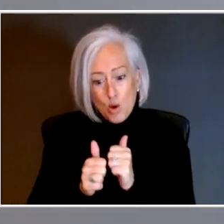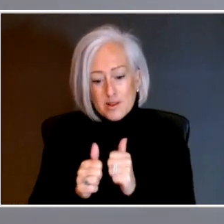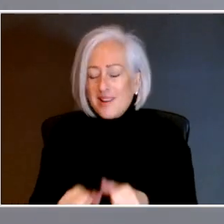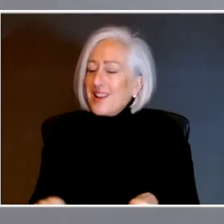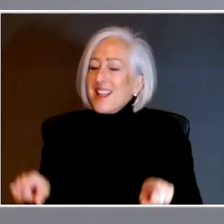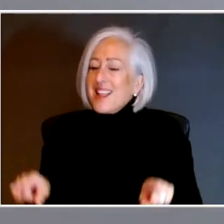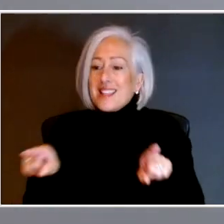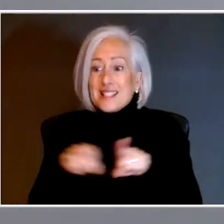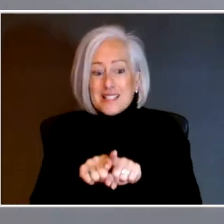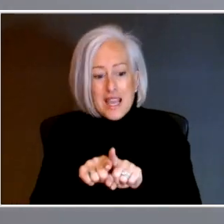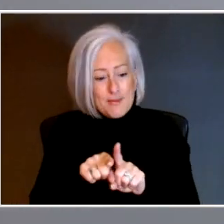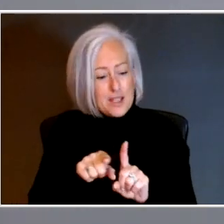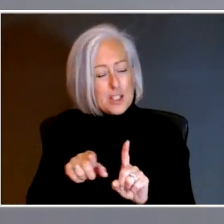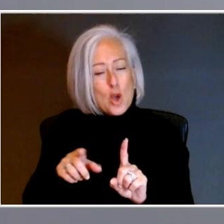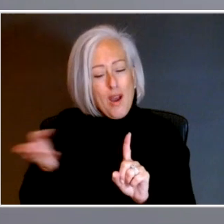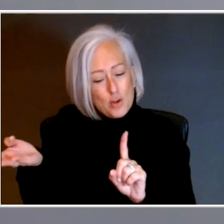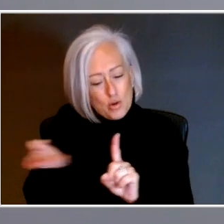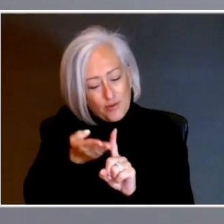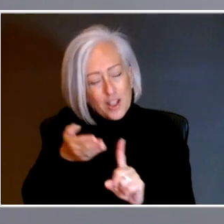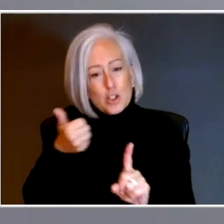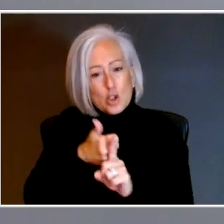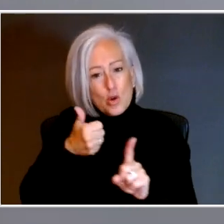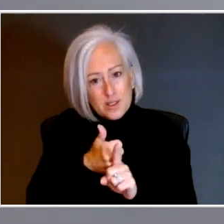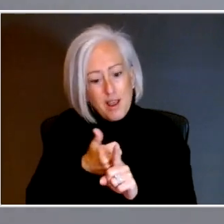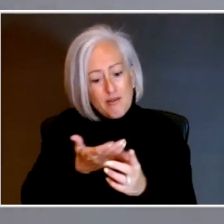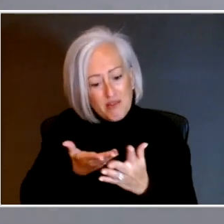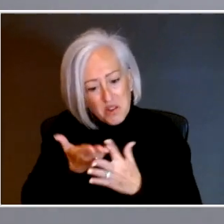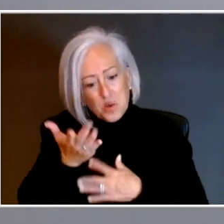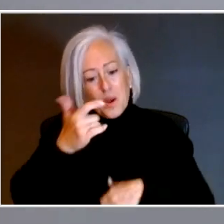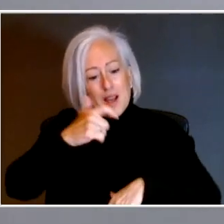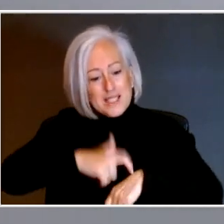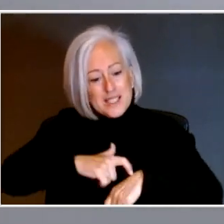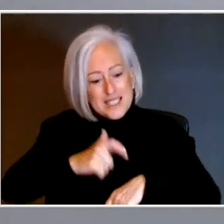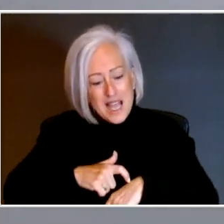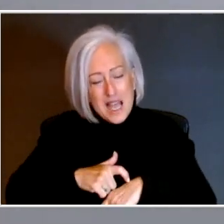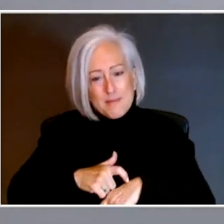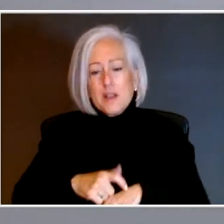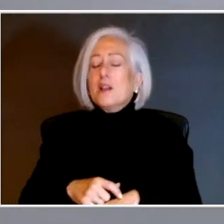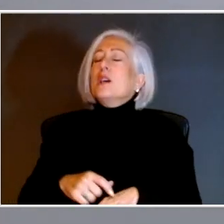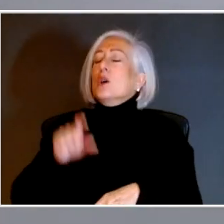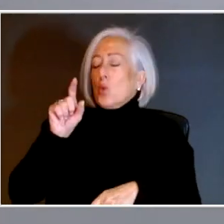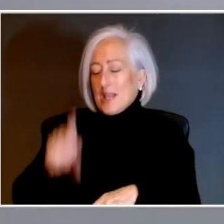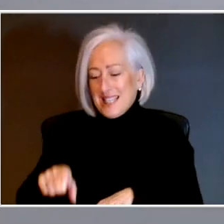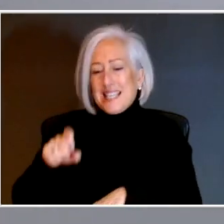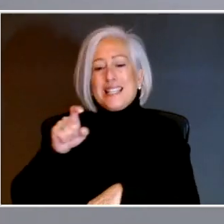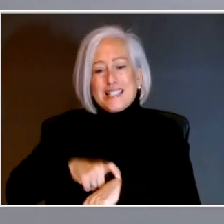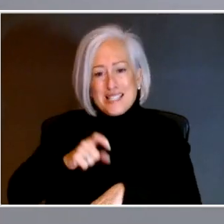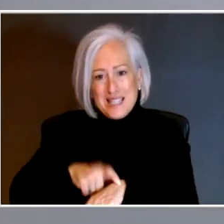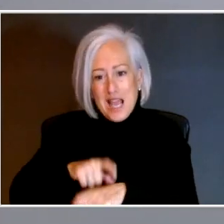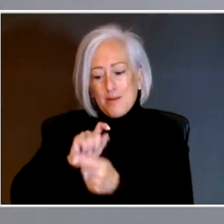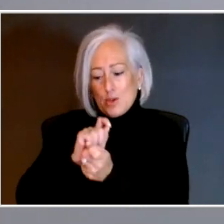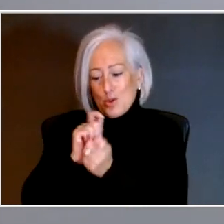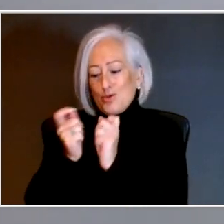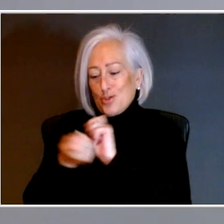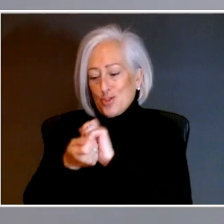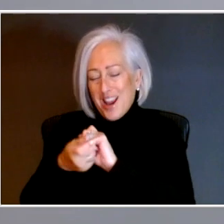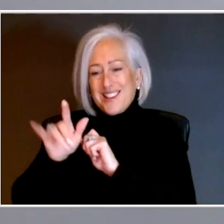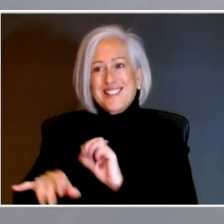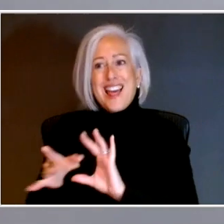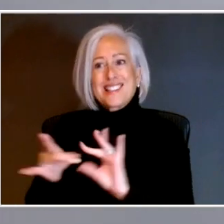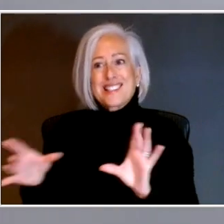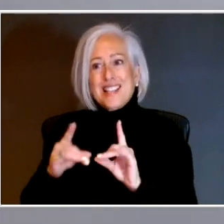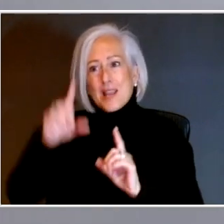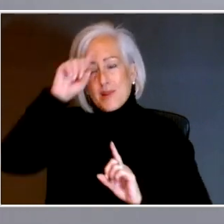actually true, right? We have to let time go by to allow this reframed statement to take over, and then the athlete will start to